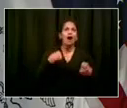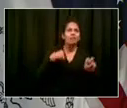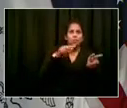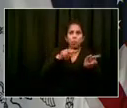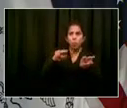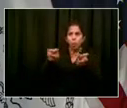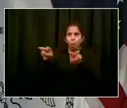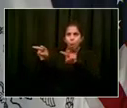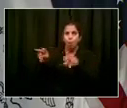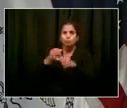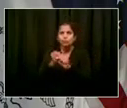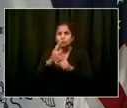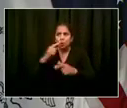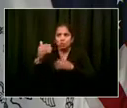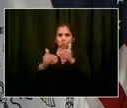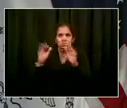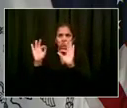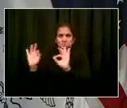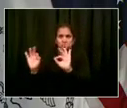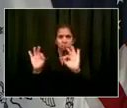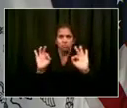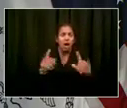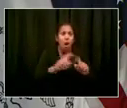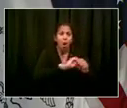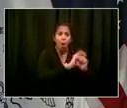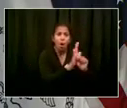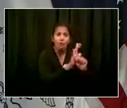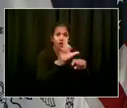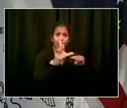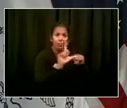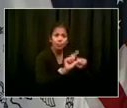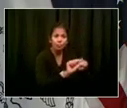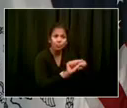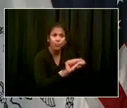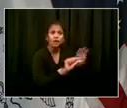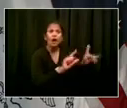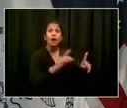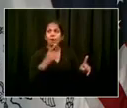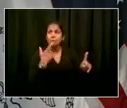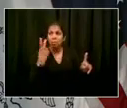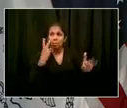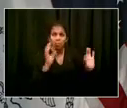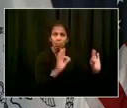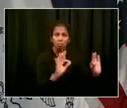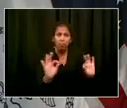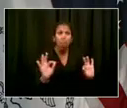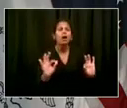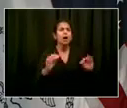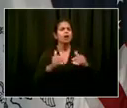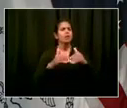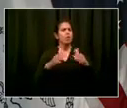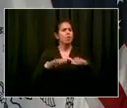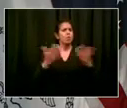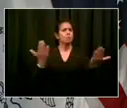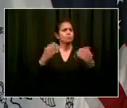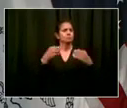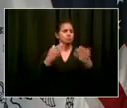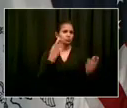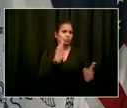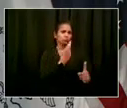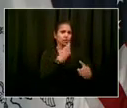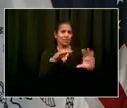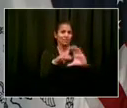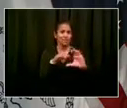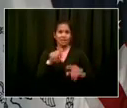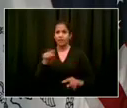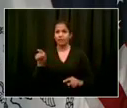threshold point. I think the 2% is the kind of level at which we really would need to take action. So that